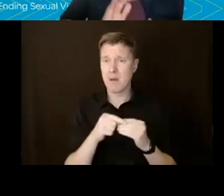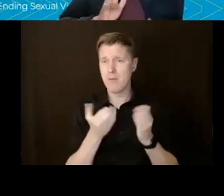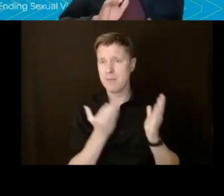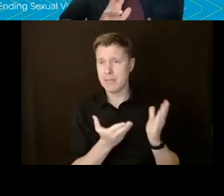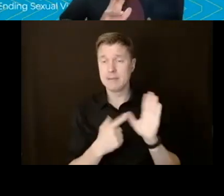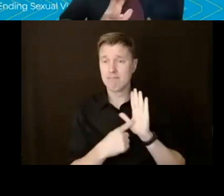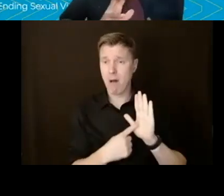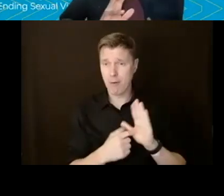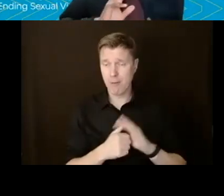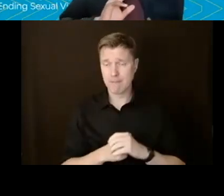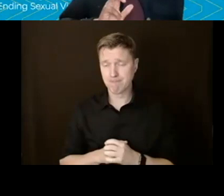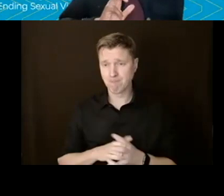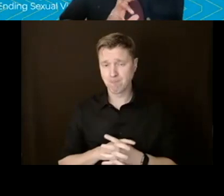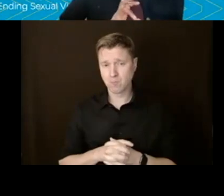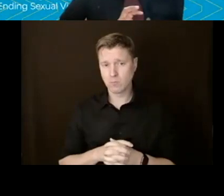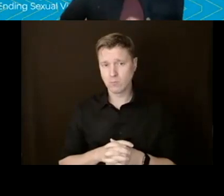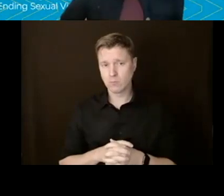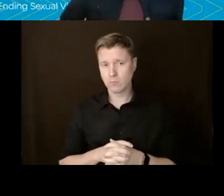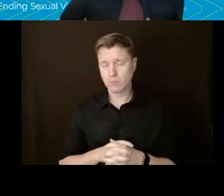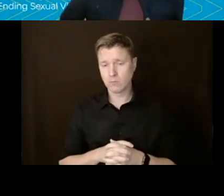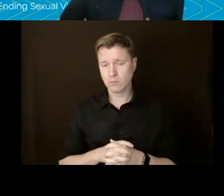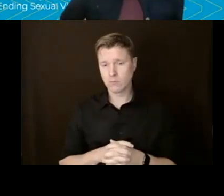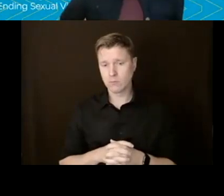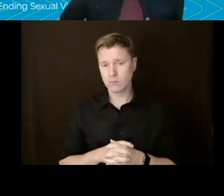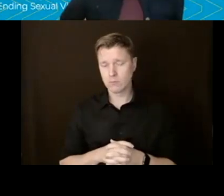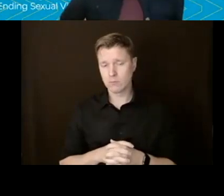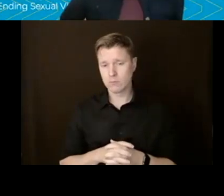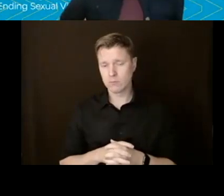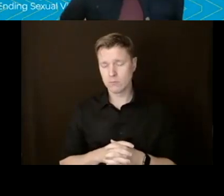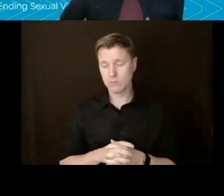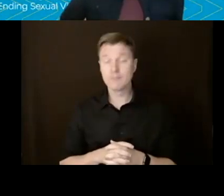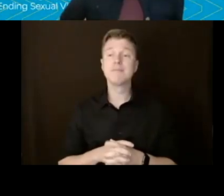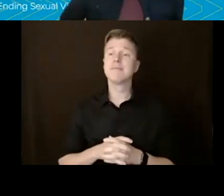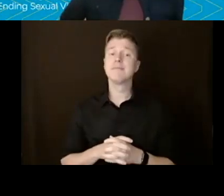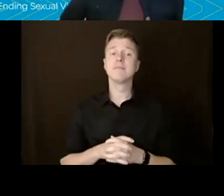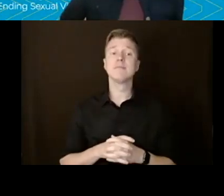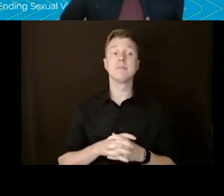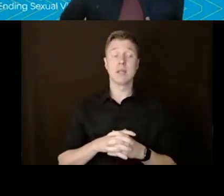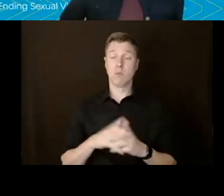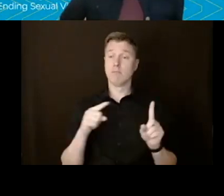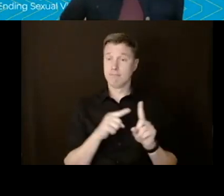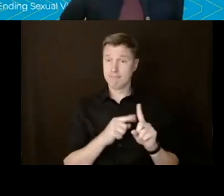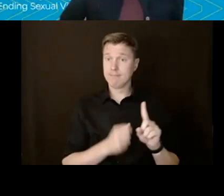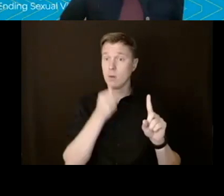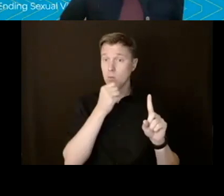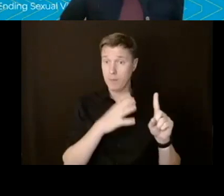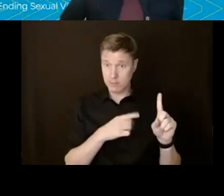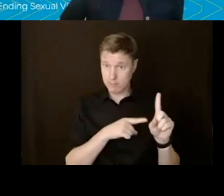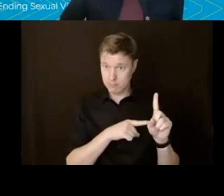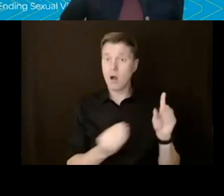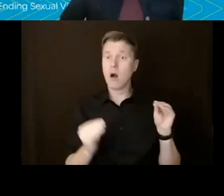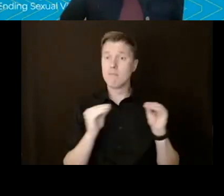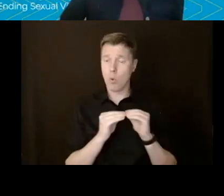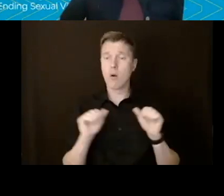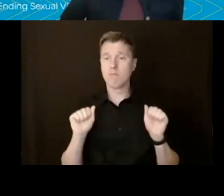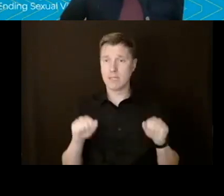just a sort of applied example. Someone born as a woman is more likely to experience sexual assault